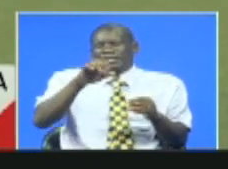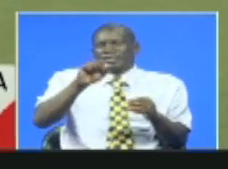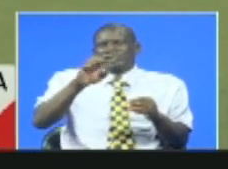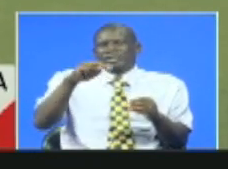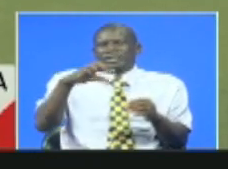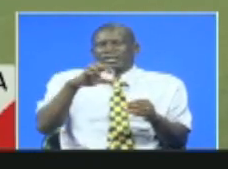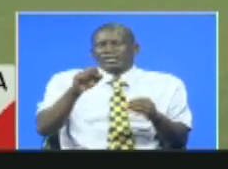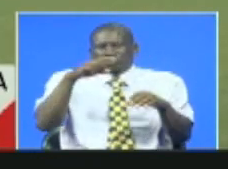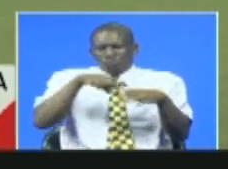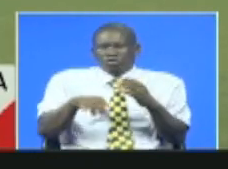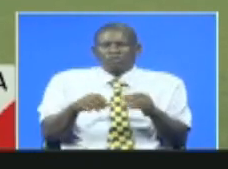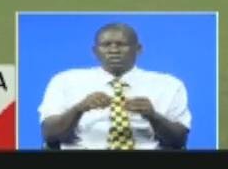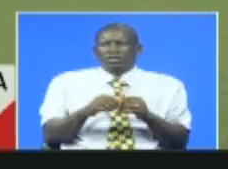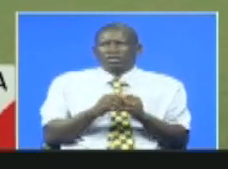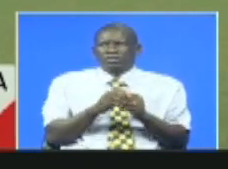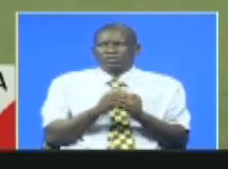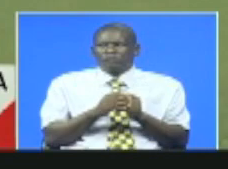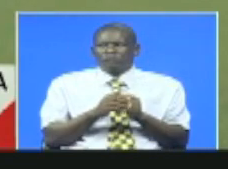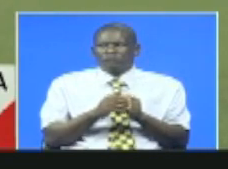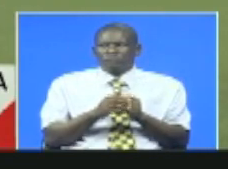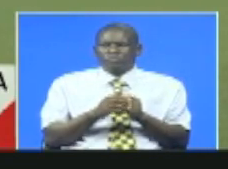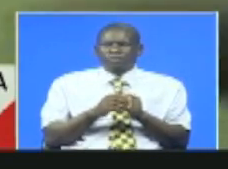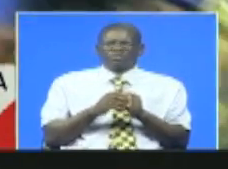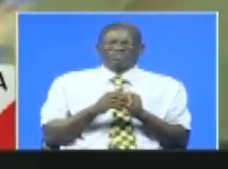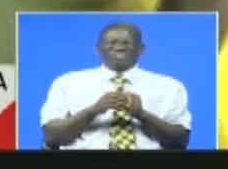13th on 3 points.